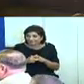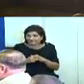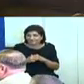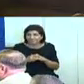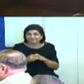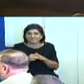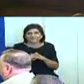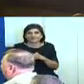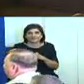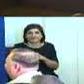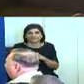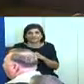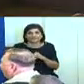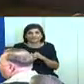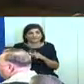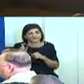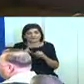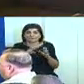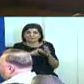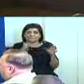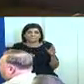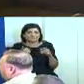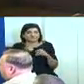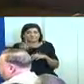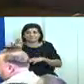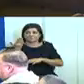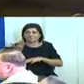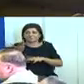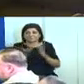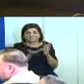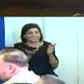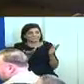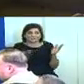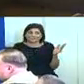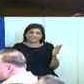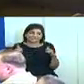We're going to have to get him off of a few things, obviously.